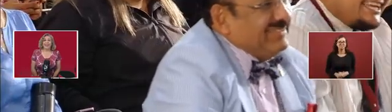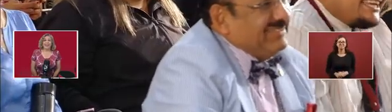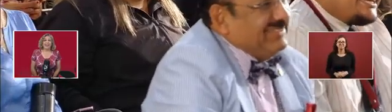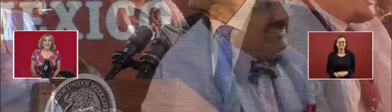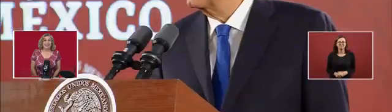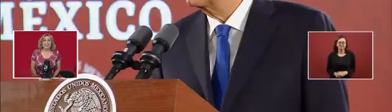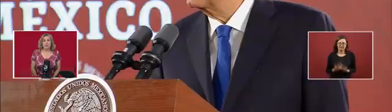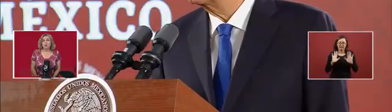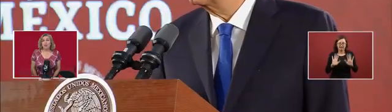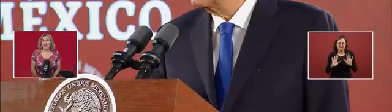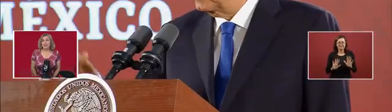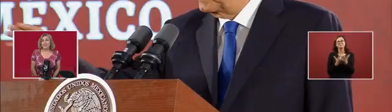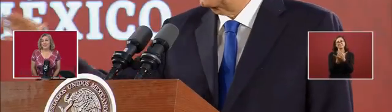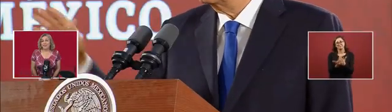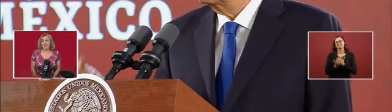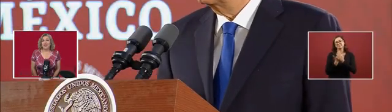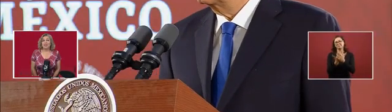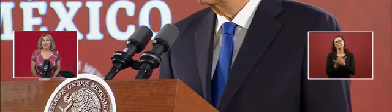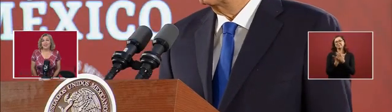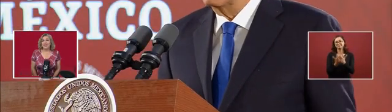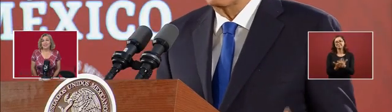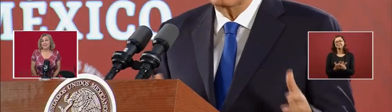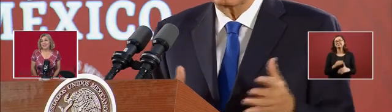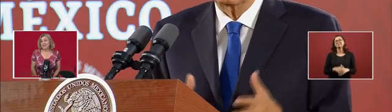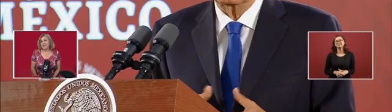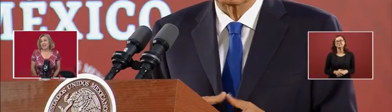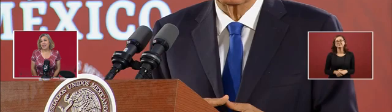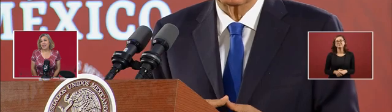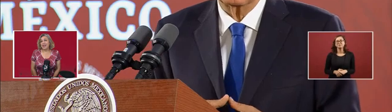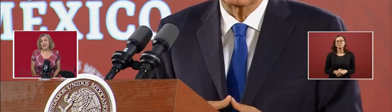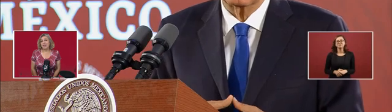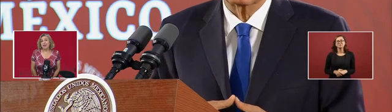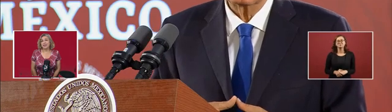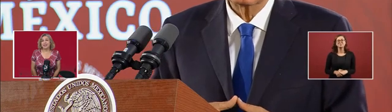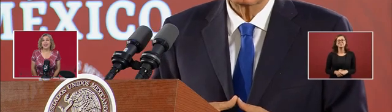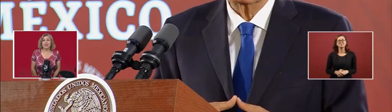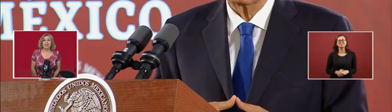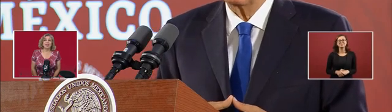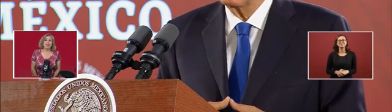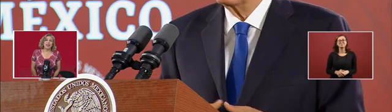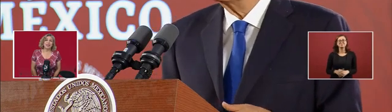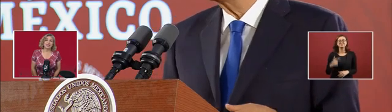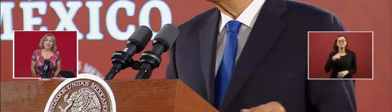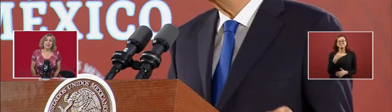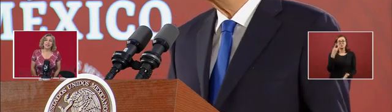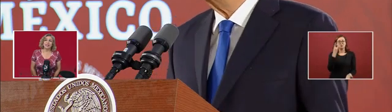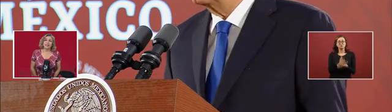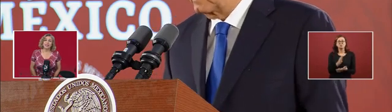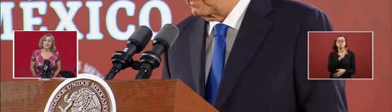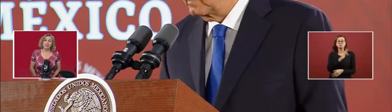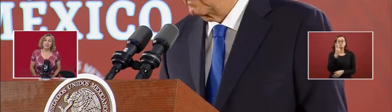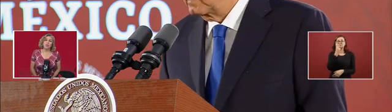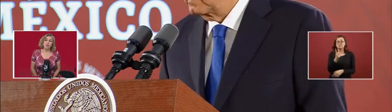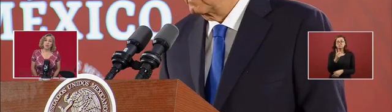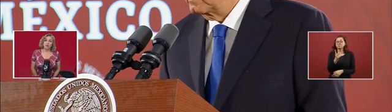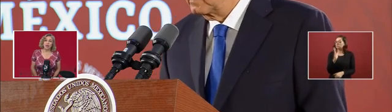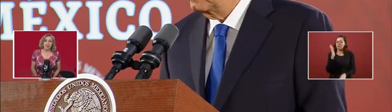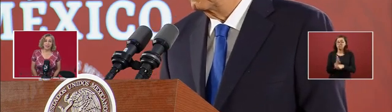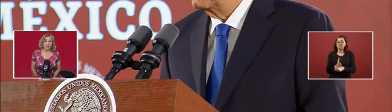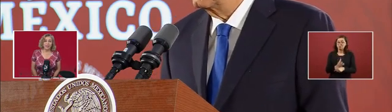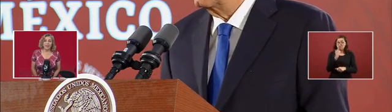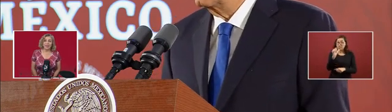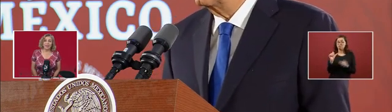is now been commended to help in order to, so that the works